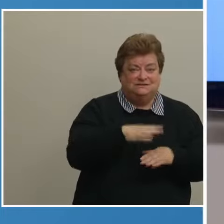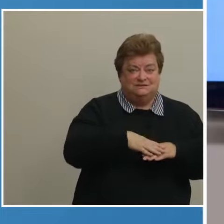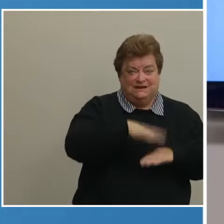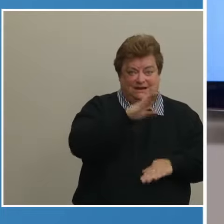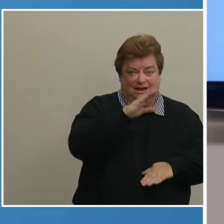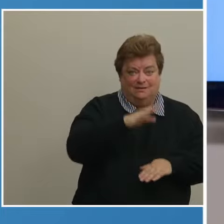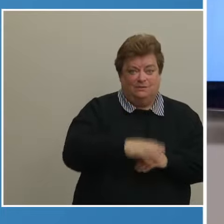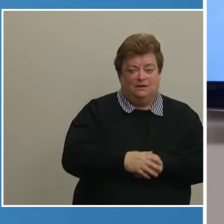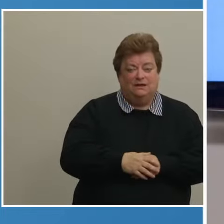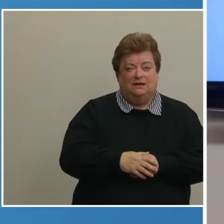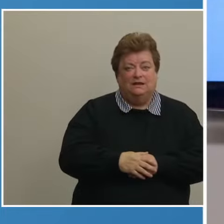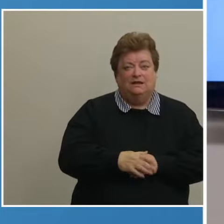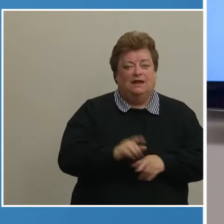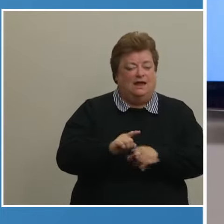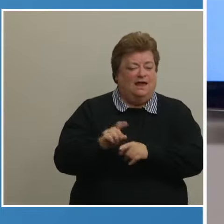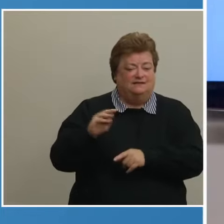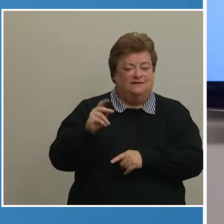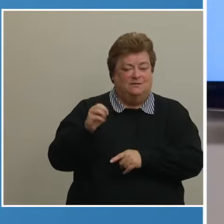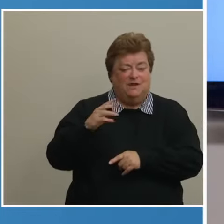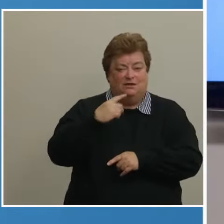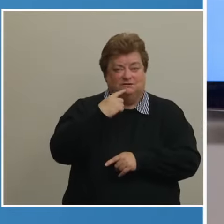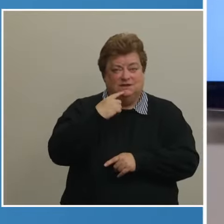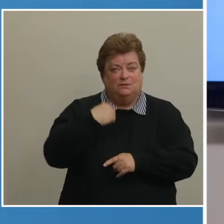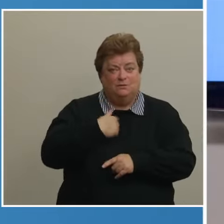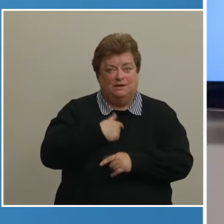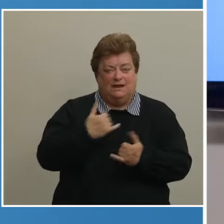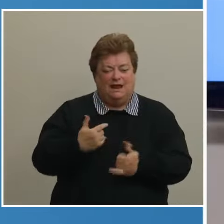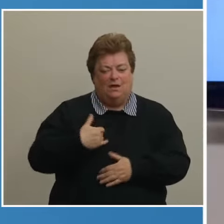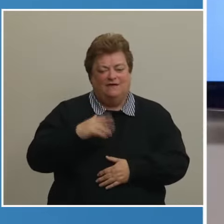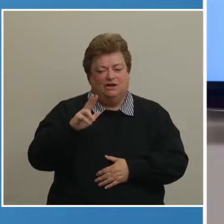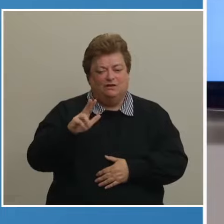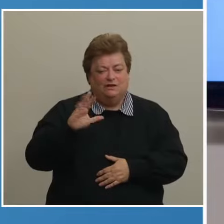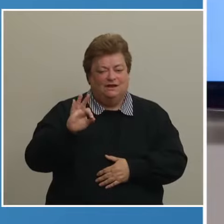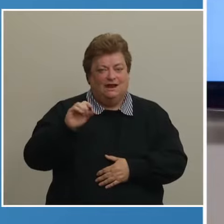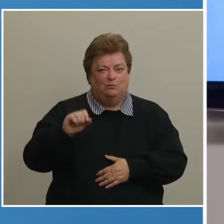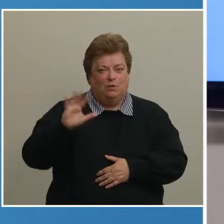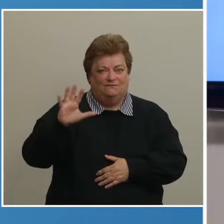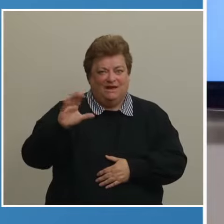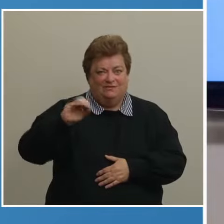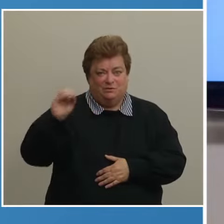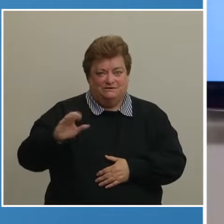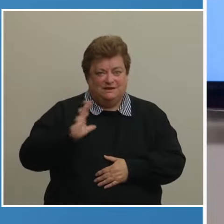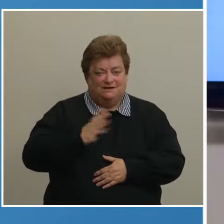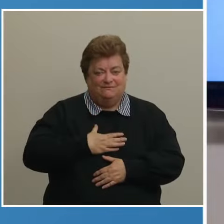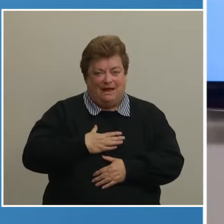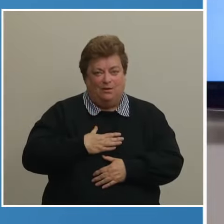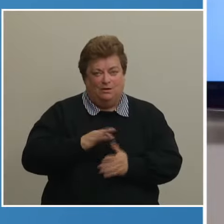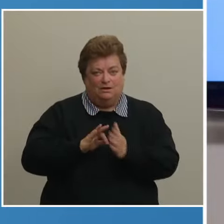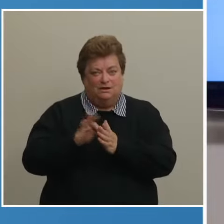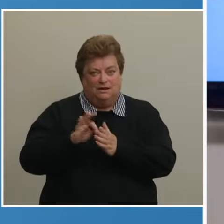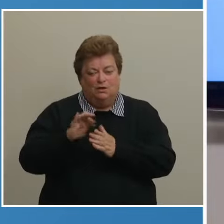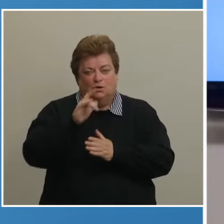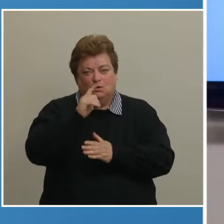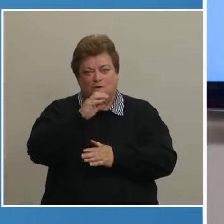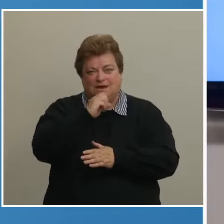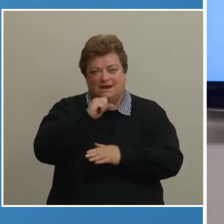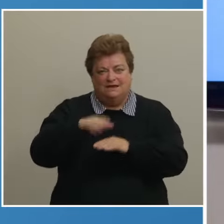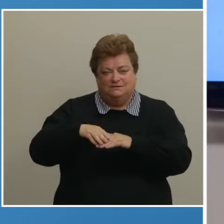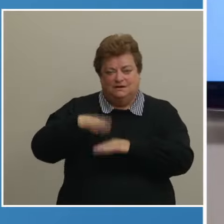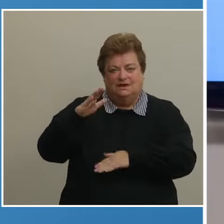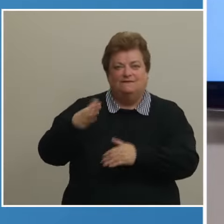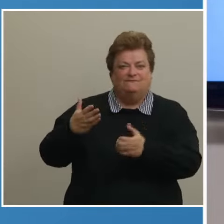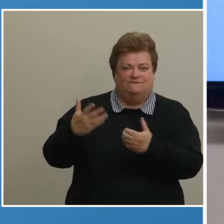older. As the mayor said, we now have about 39.5% of our population age 16 and older